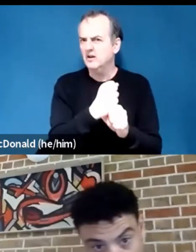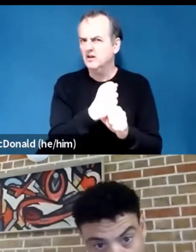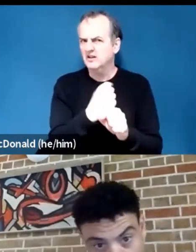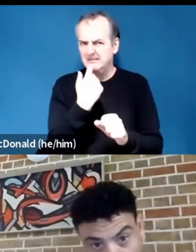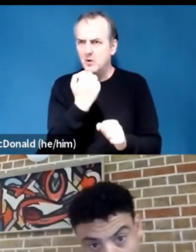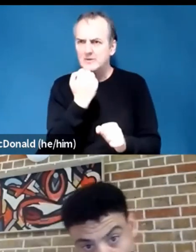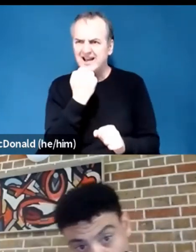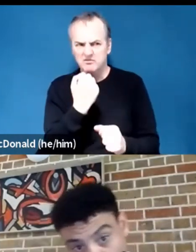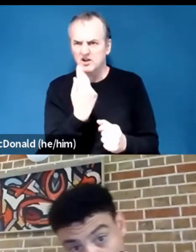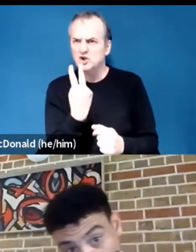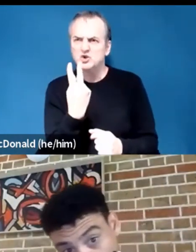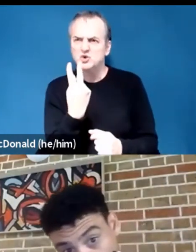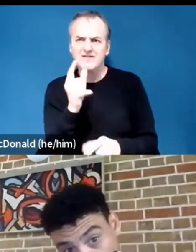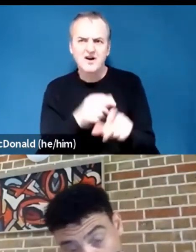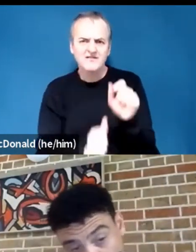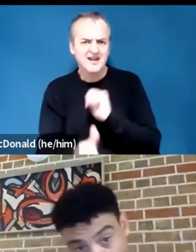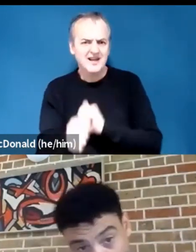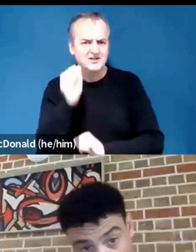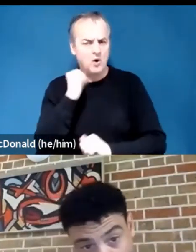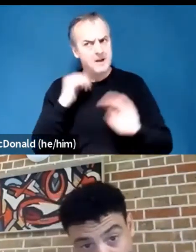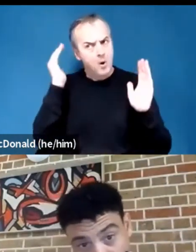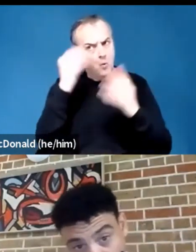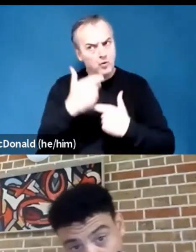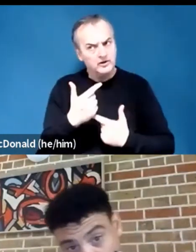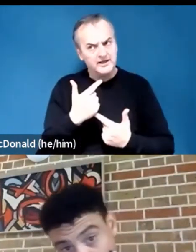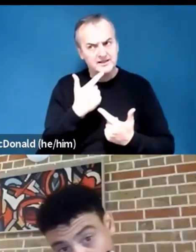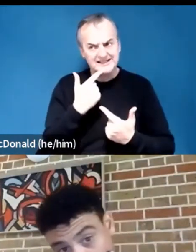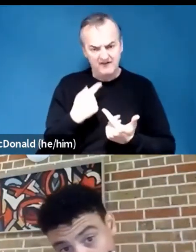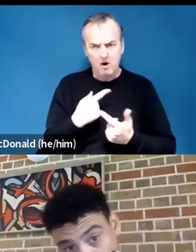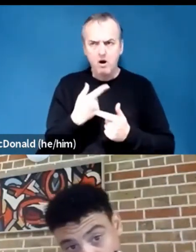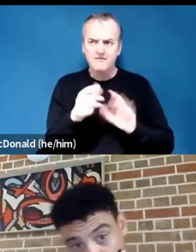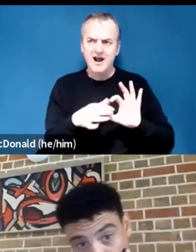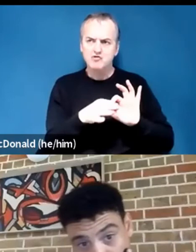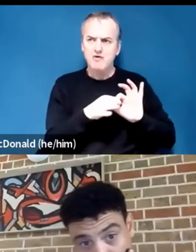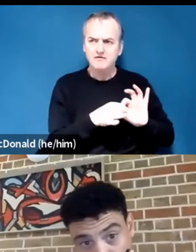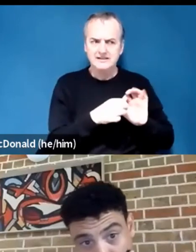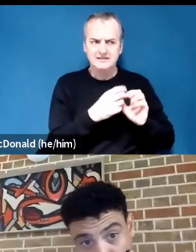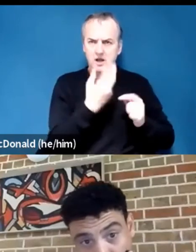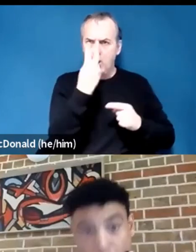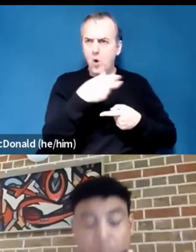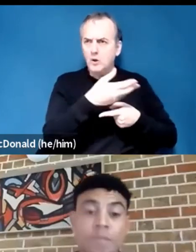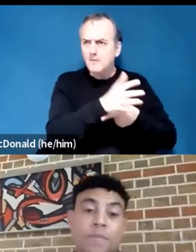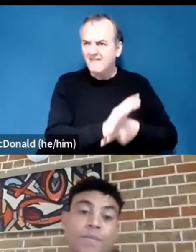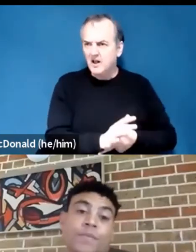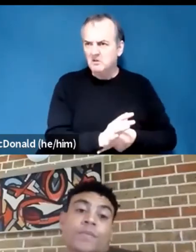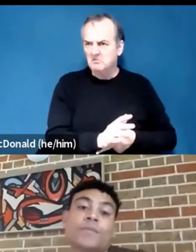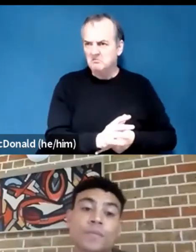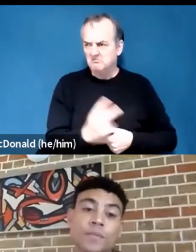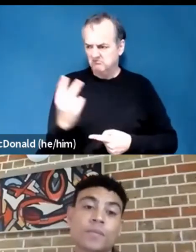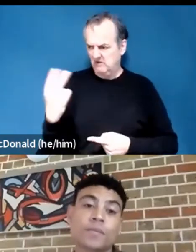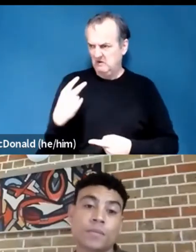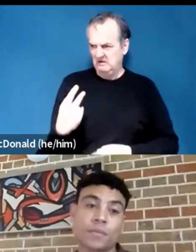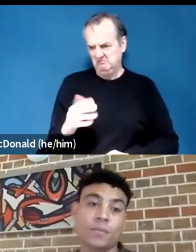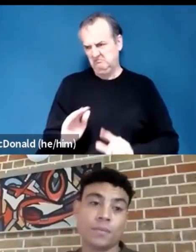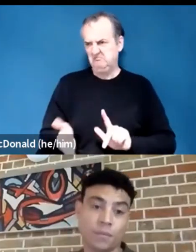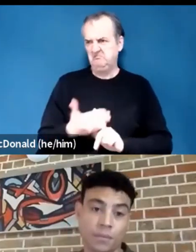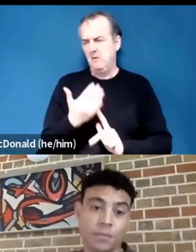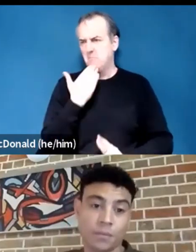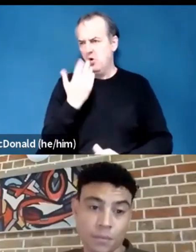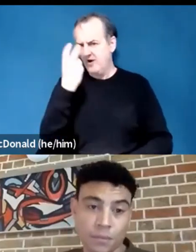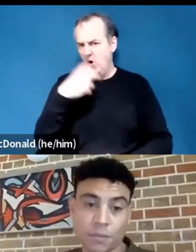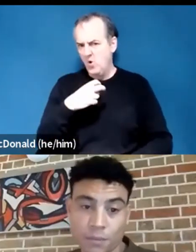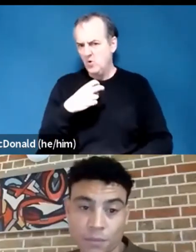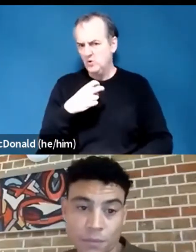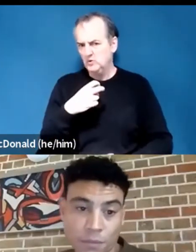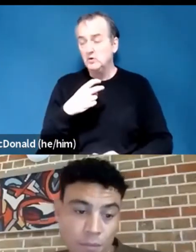about whether or not to go for tone or whether or not to try and find the most current thing to reference. Yeah, that's a great question. Could